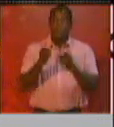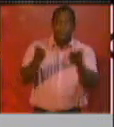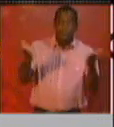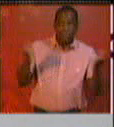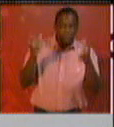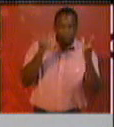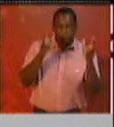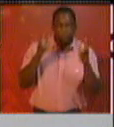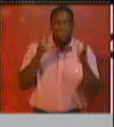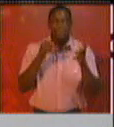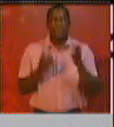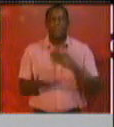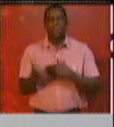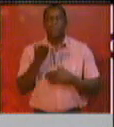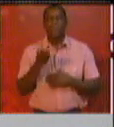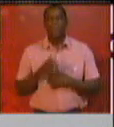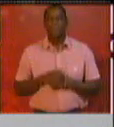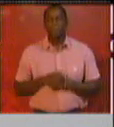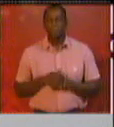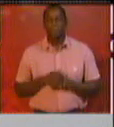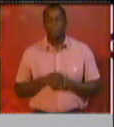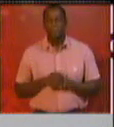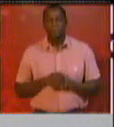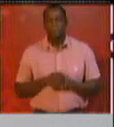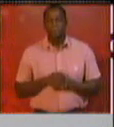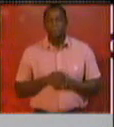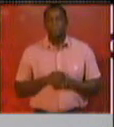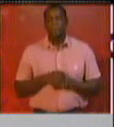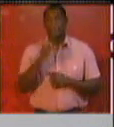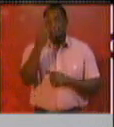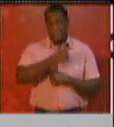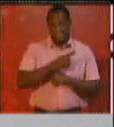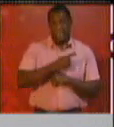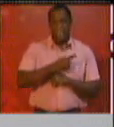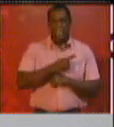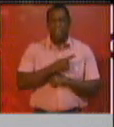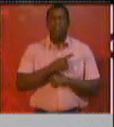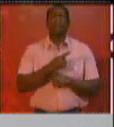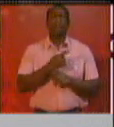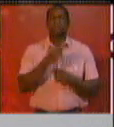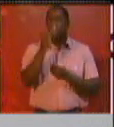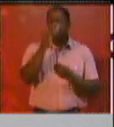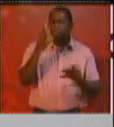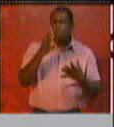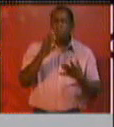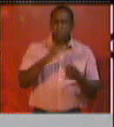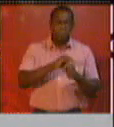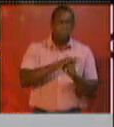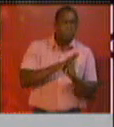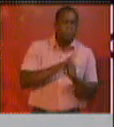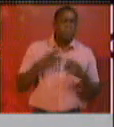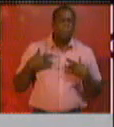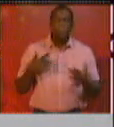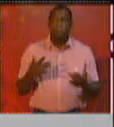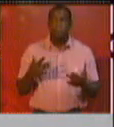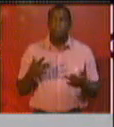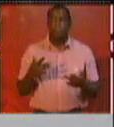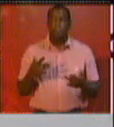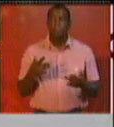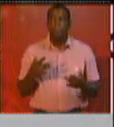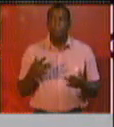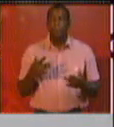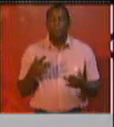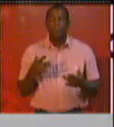and listening public. Today's clinical update is the update for the day just finished,